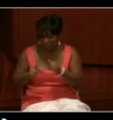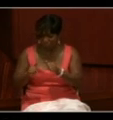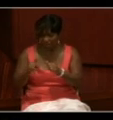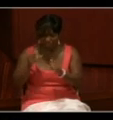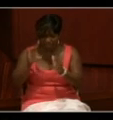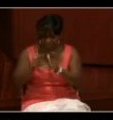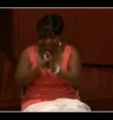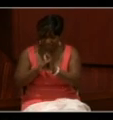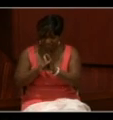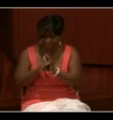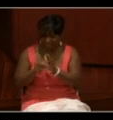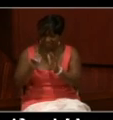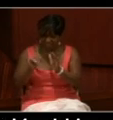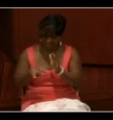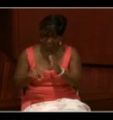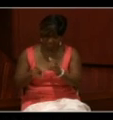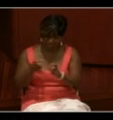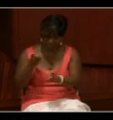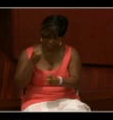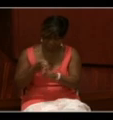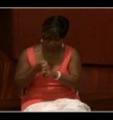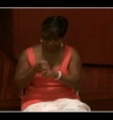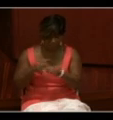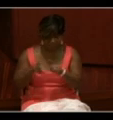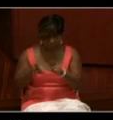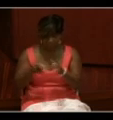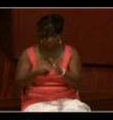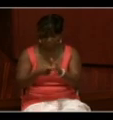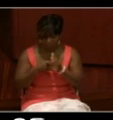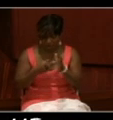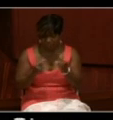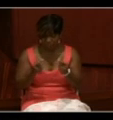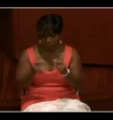It's quite a task that folks were required to do.